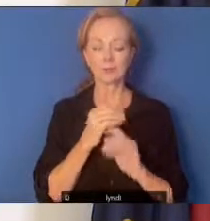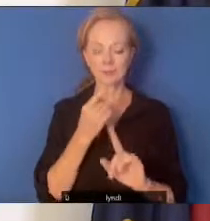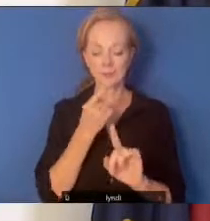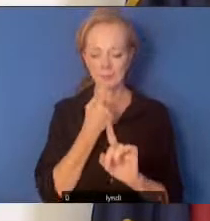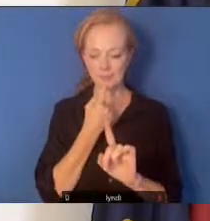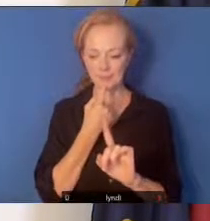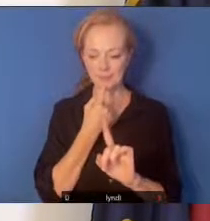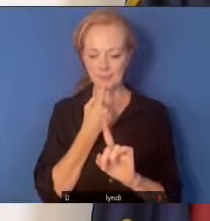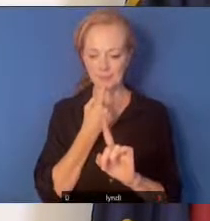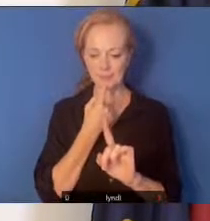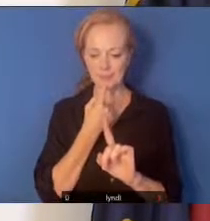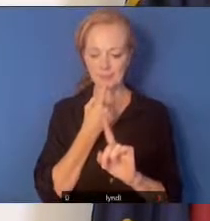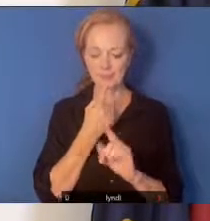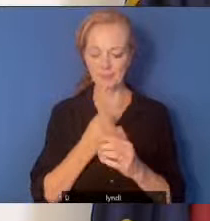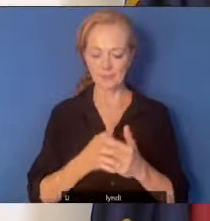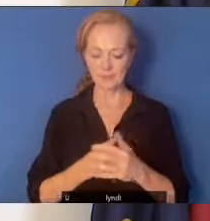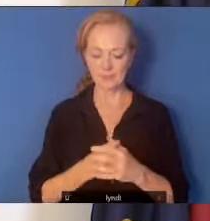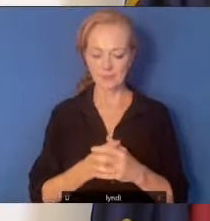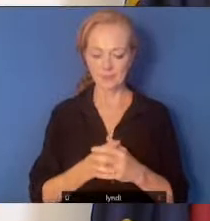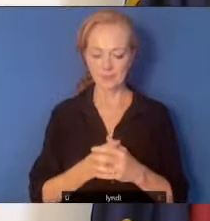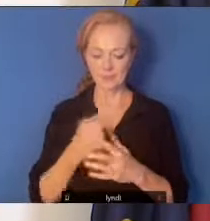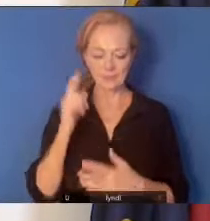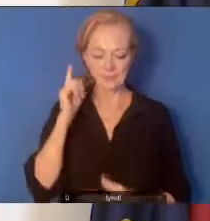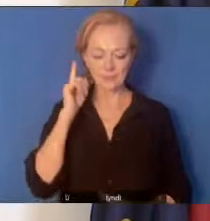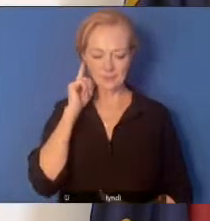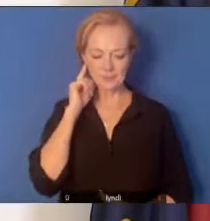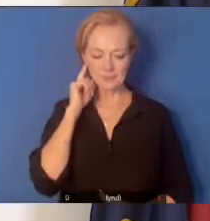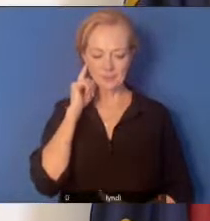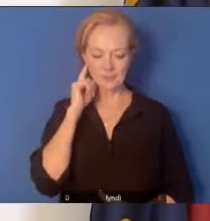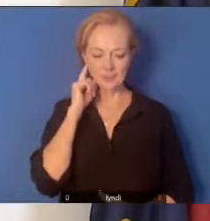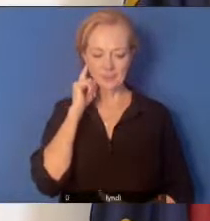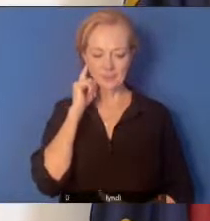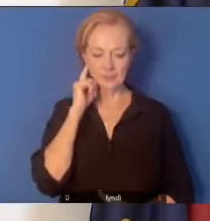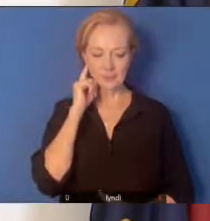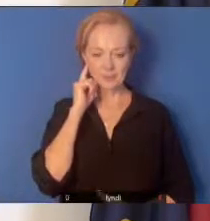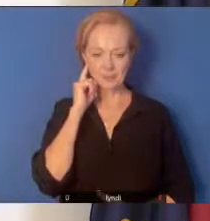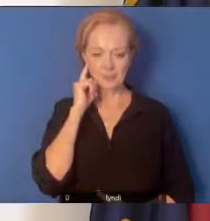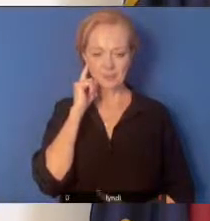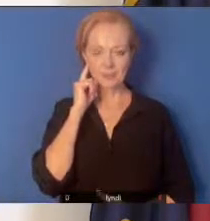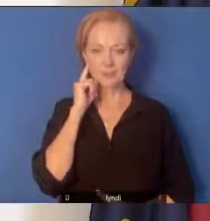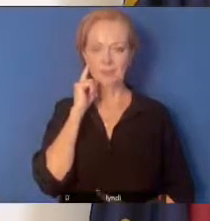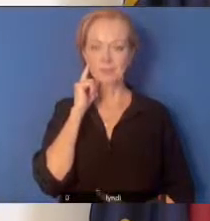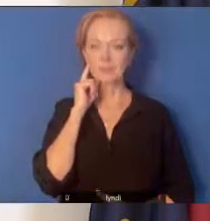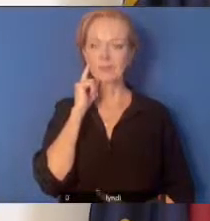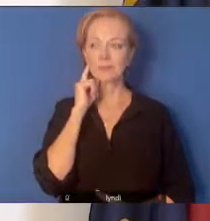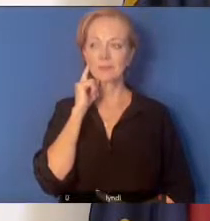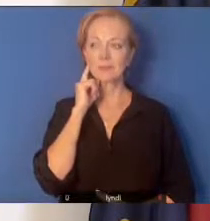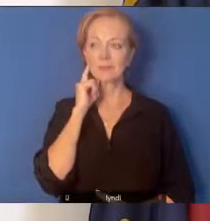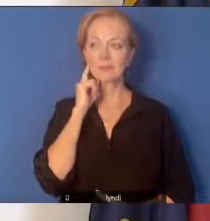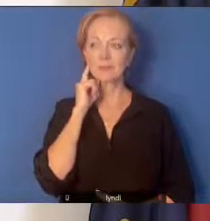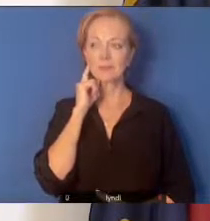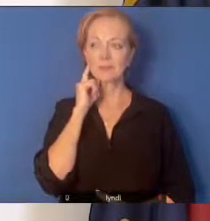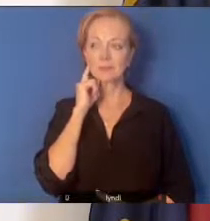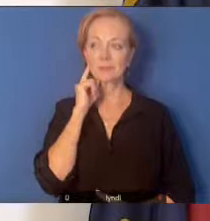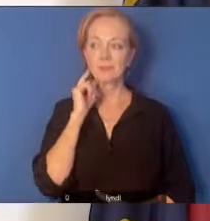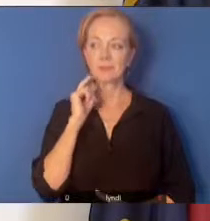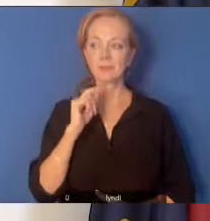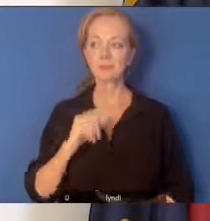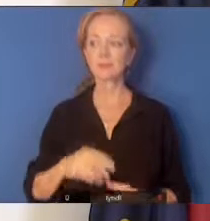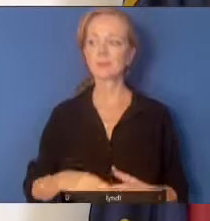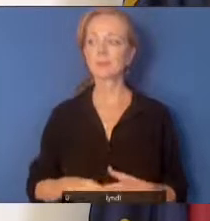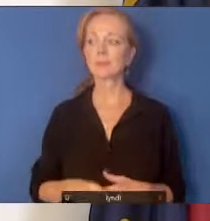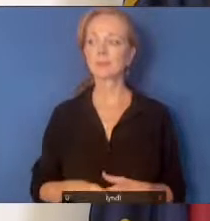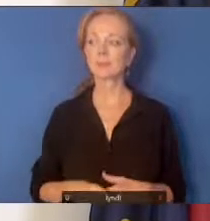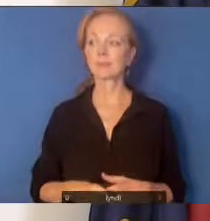suspects you arrested lives on that, street. So I kind of wanted to know, is there any connection with that Kiev drive location?